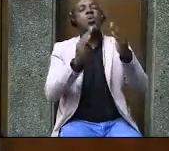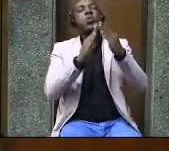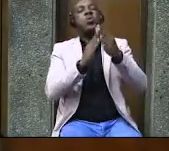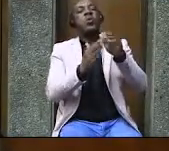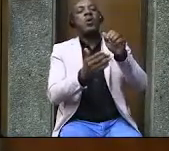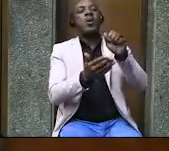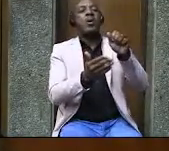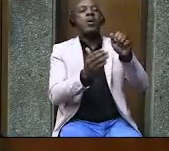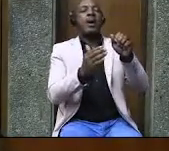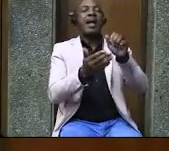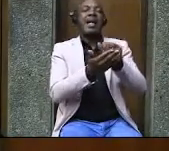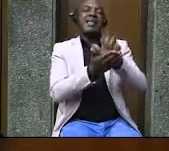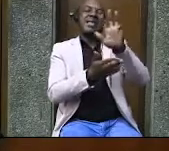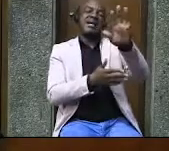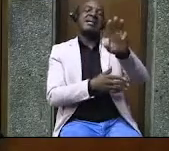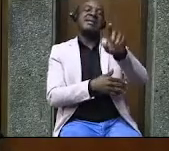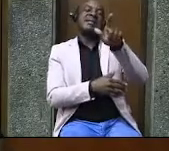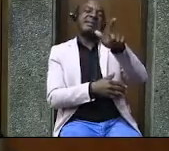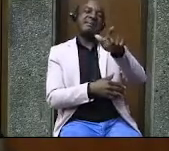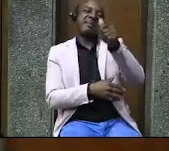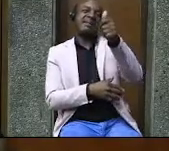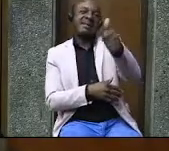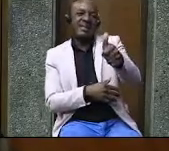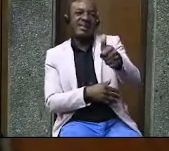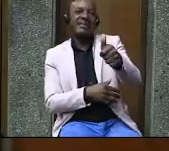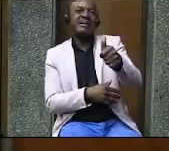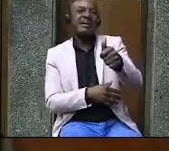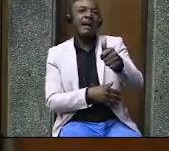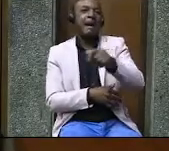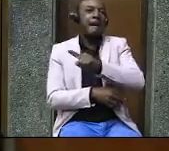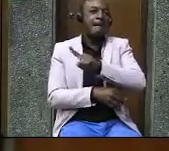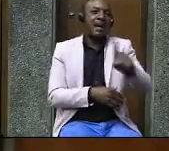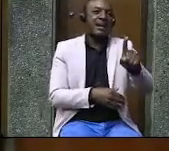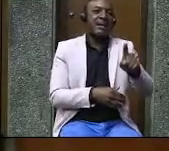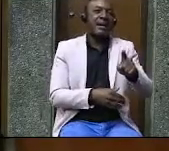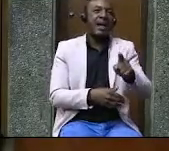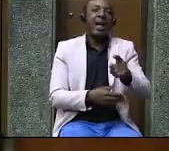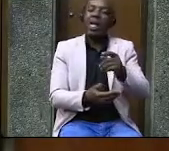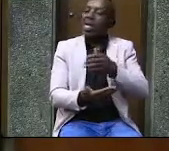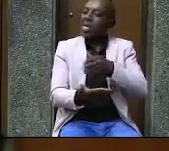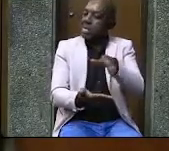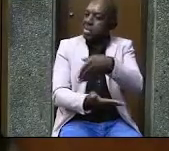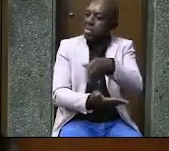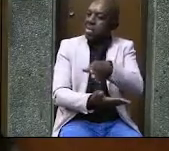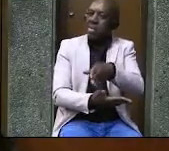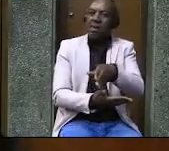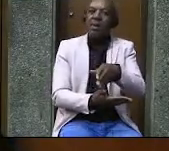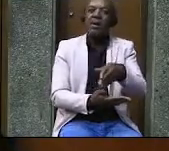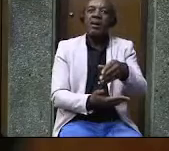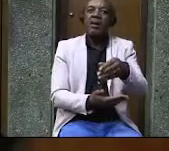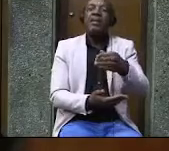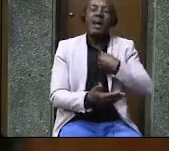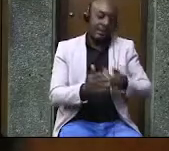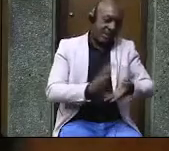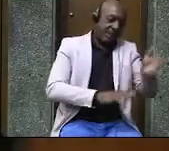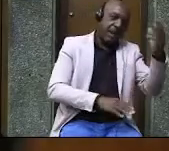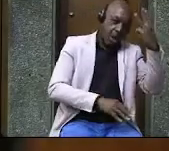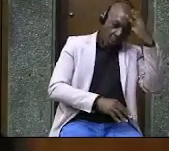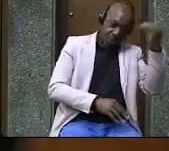le ndlu kamamami instead ngiyofakwa efletini ngahamba ngaya epitori esettlement banginika iphepha nali ngiliphethe